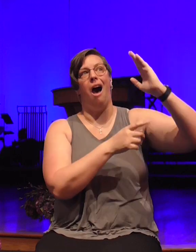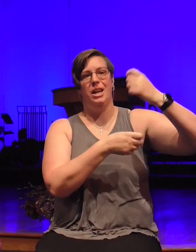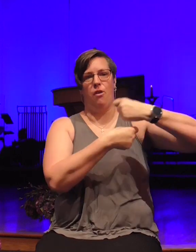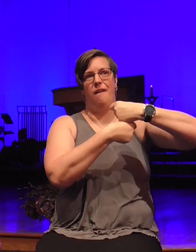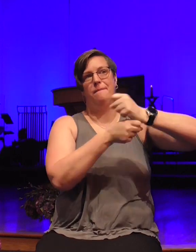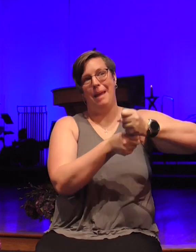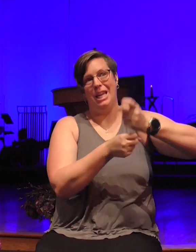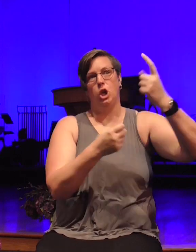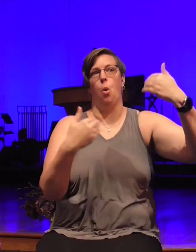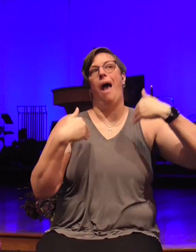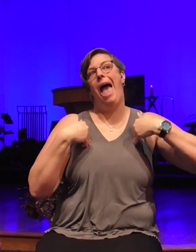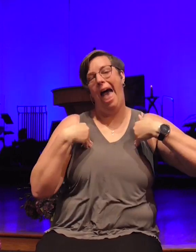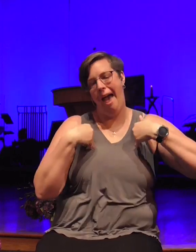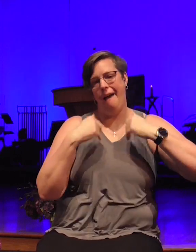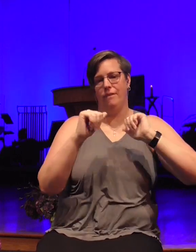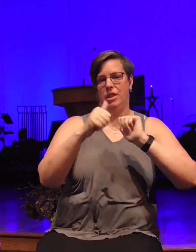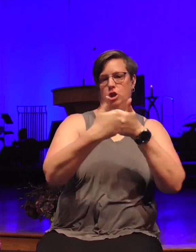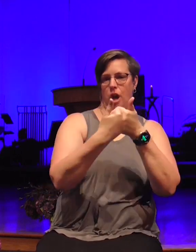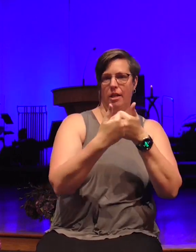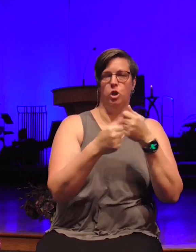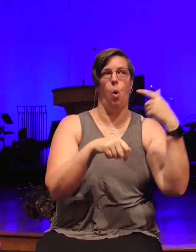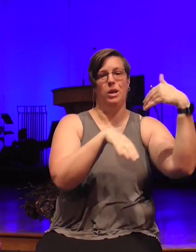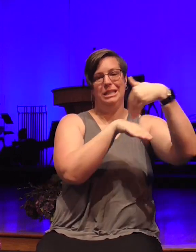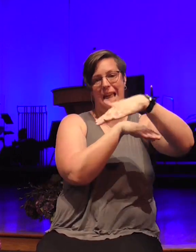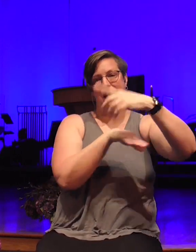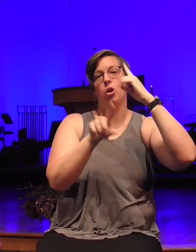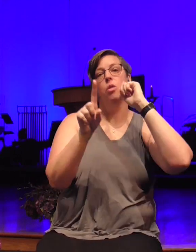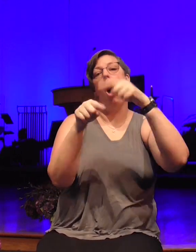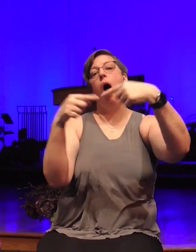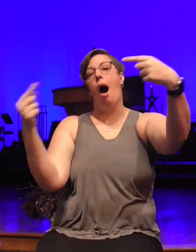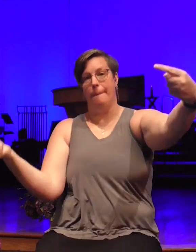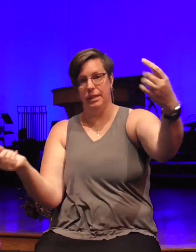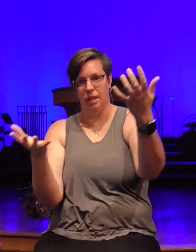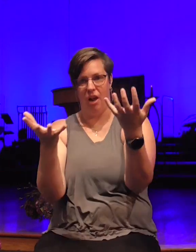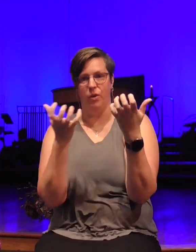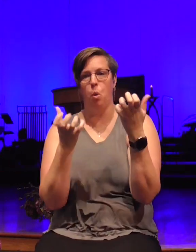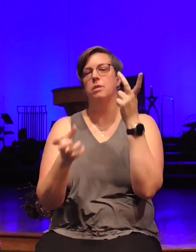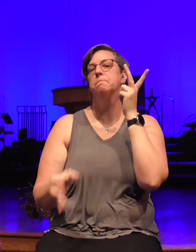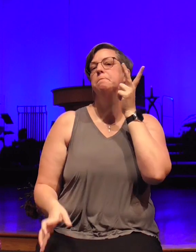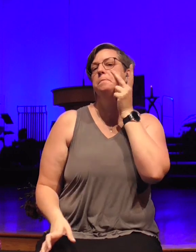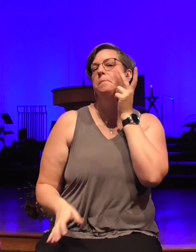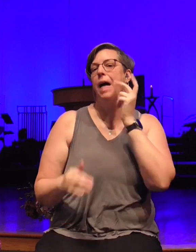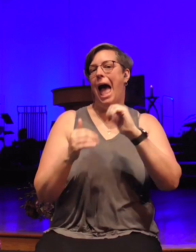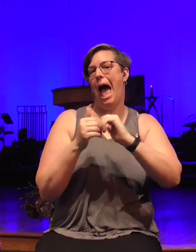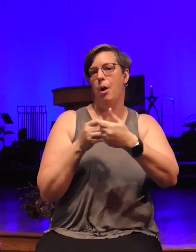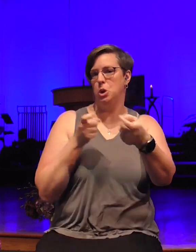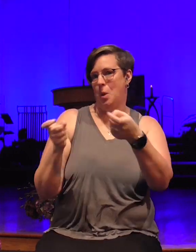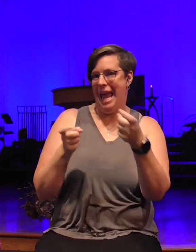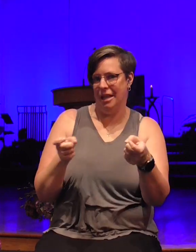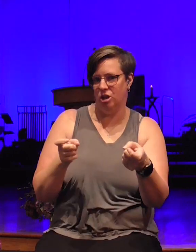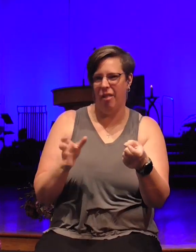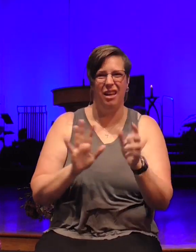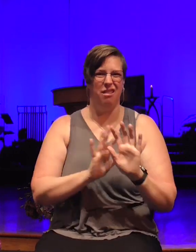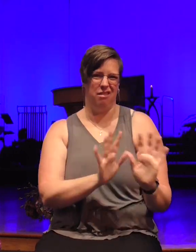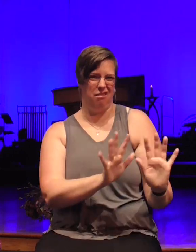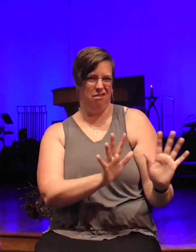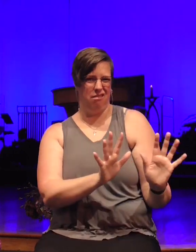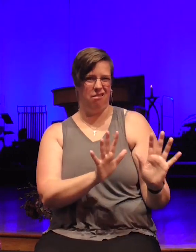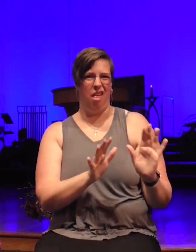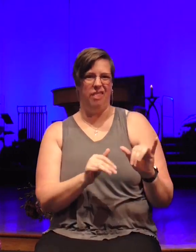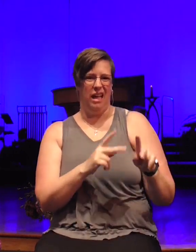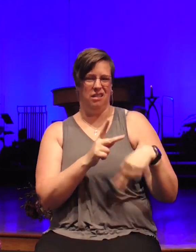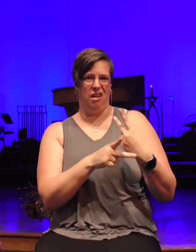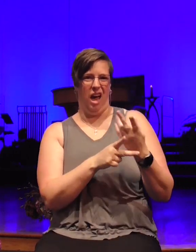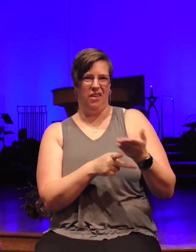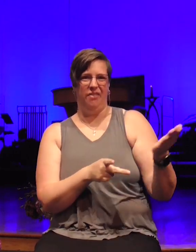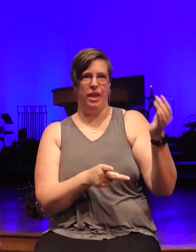have challenges or sending you the exact opposite of what you want just to see how you'll handle it, kind of thing. That's the kind of stuff your